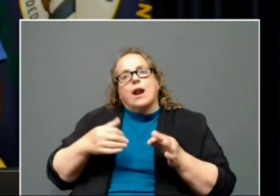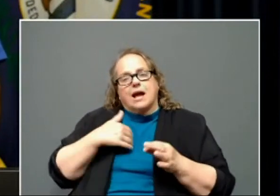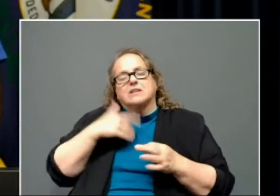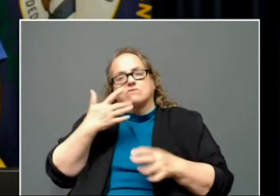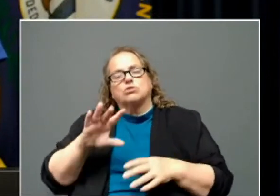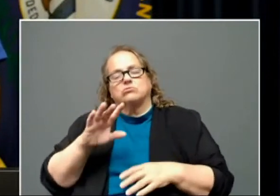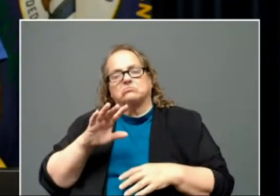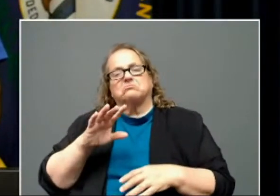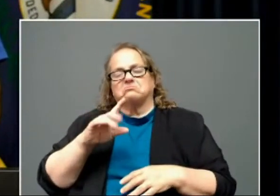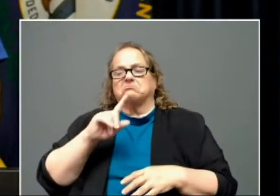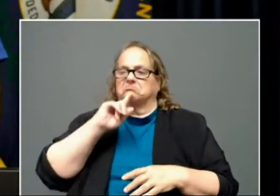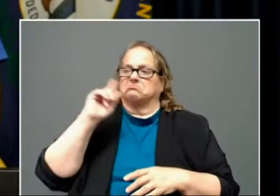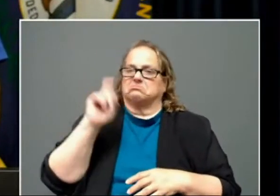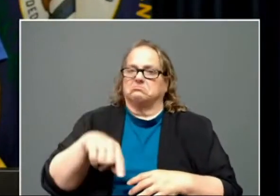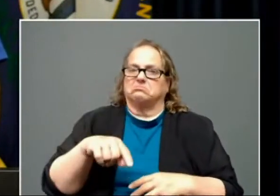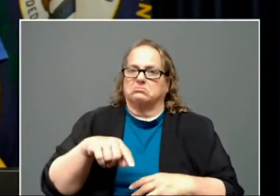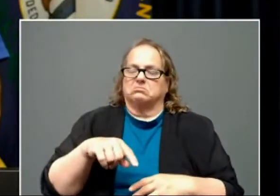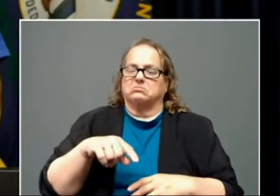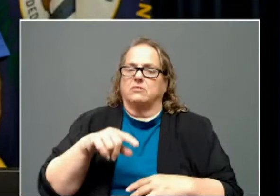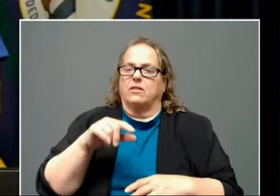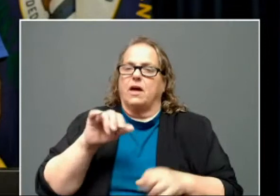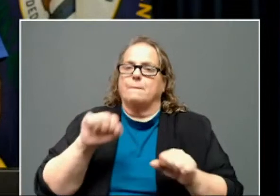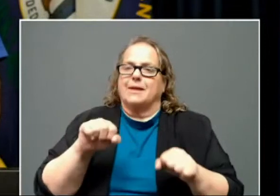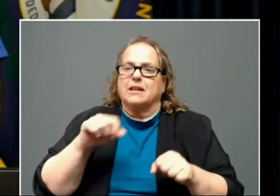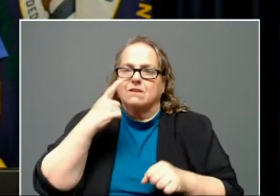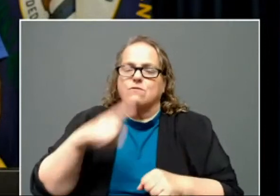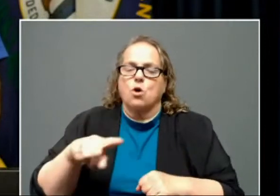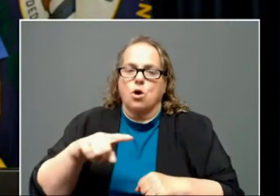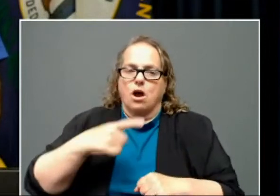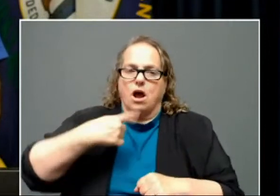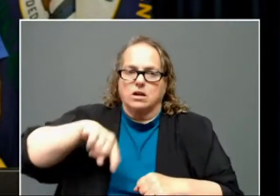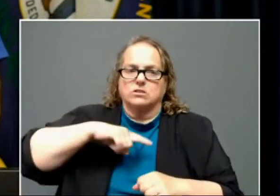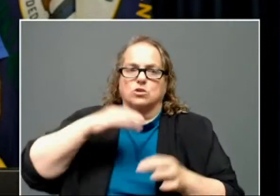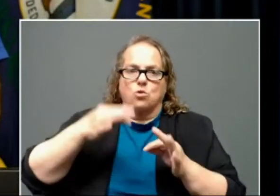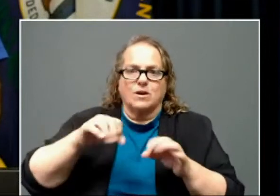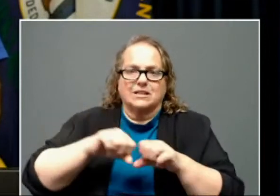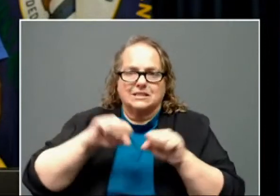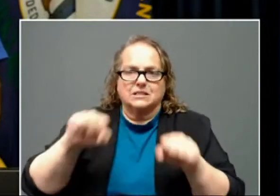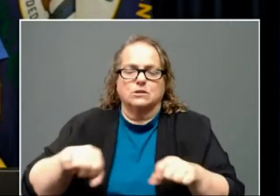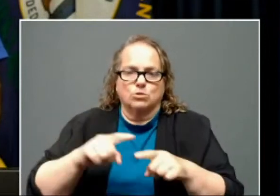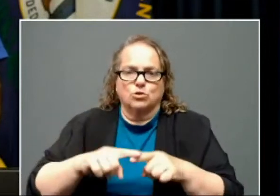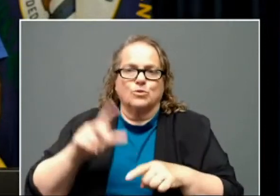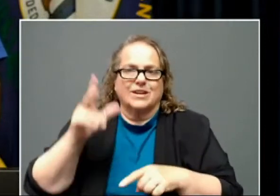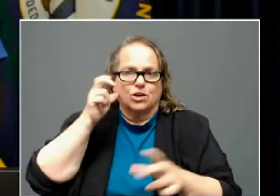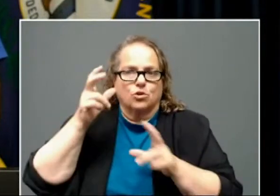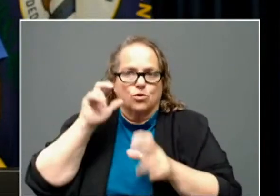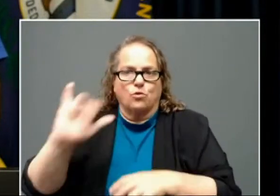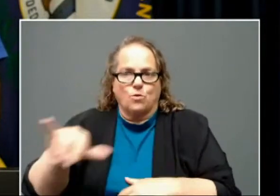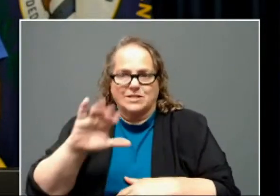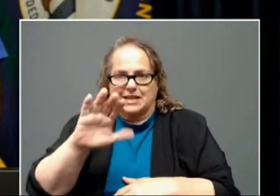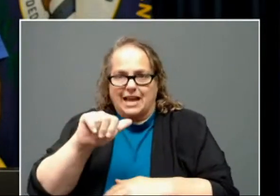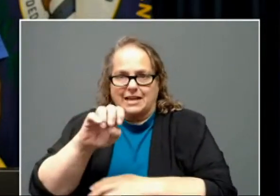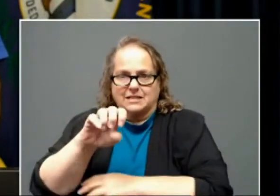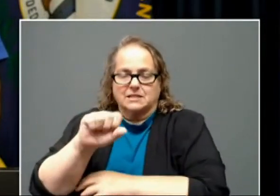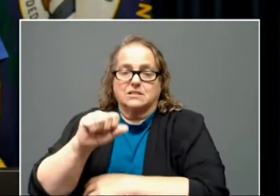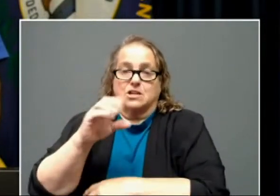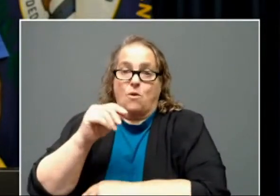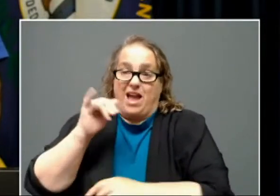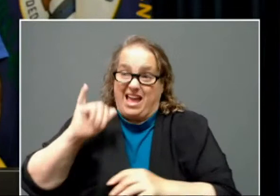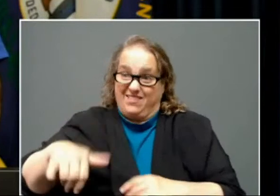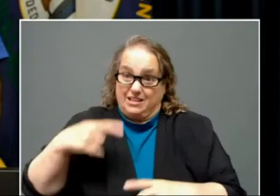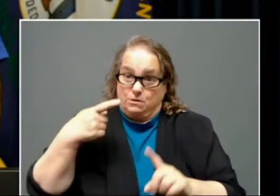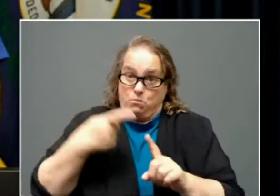on at least the ability for the court system to hear those cases. So at this point, we believe that